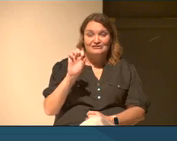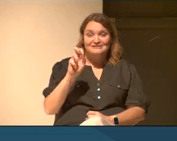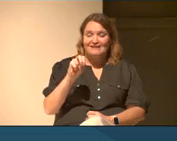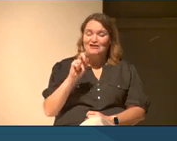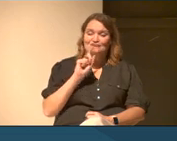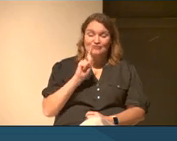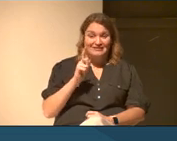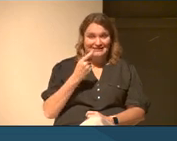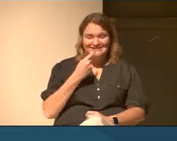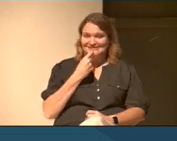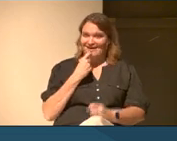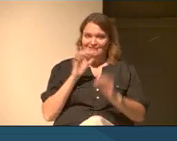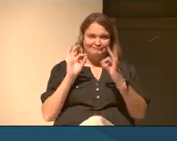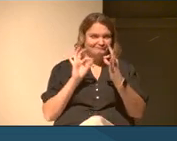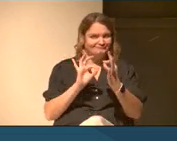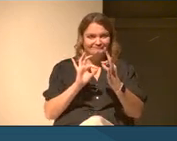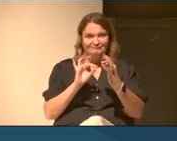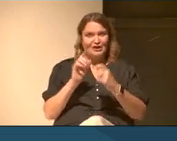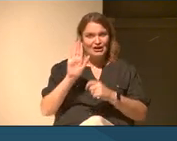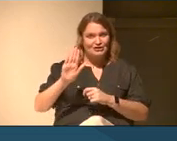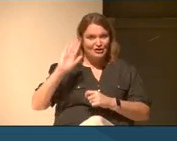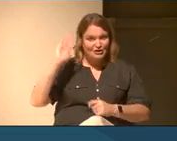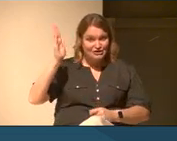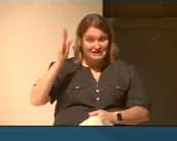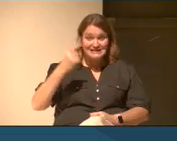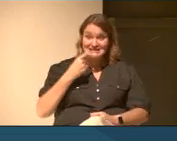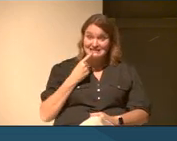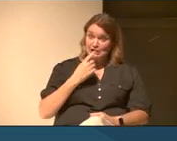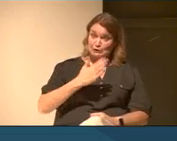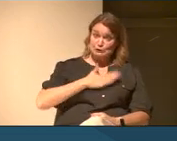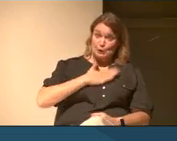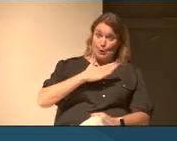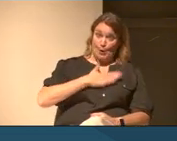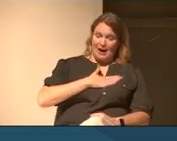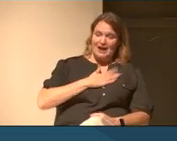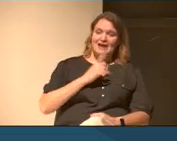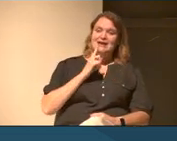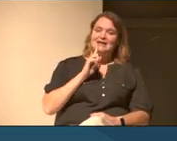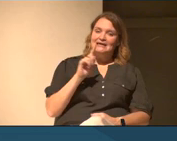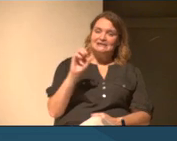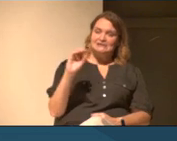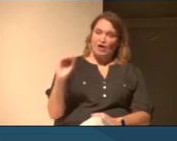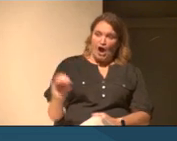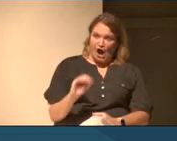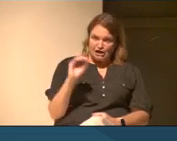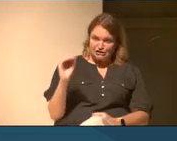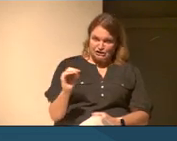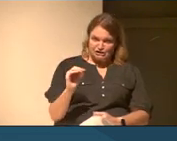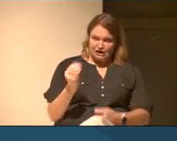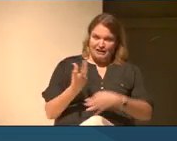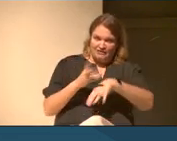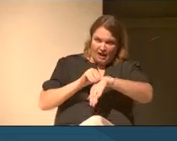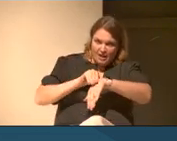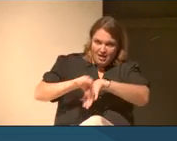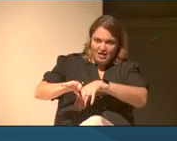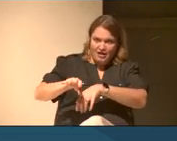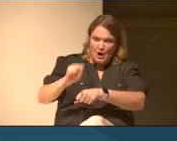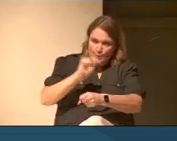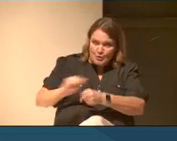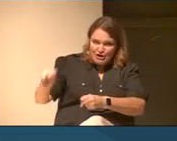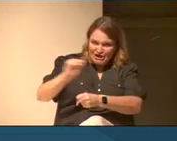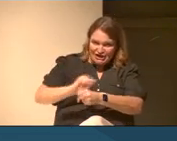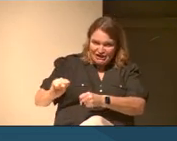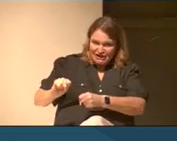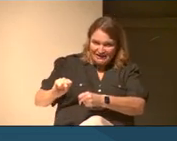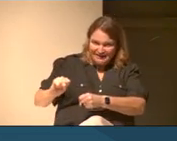mean, she said, joy is the oxygen that makes hard work possible. Well, it's hard to feel very